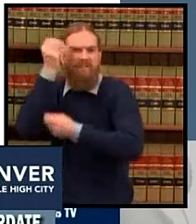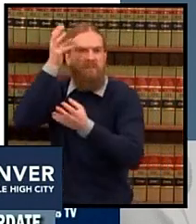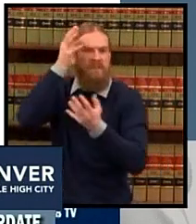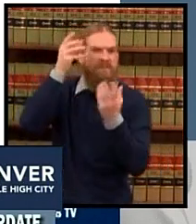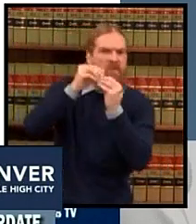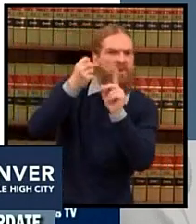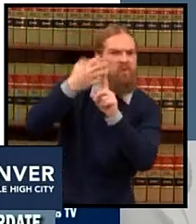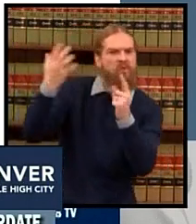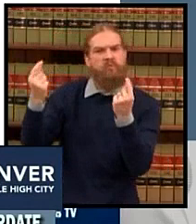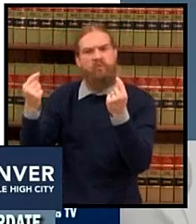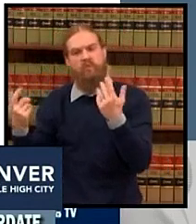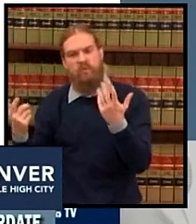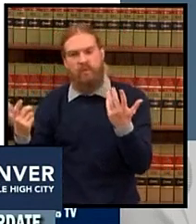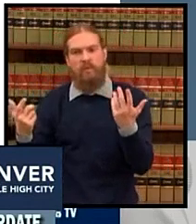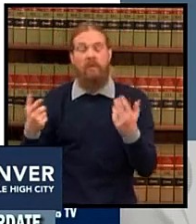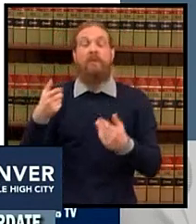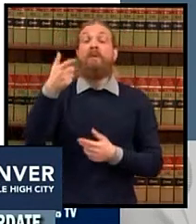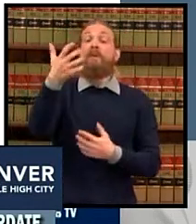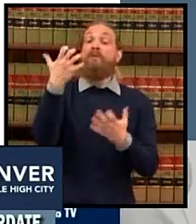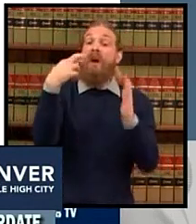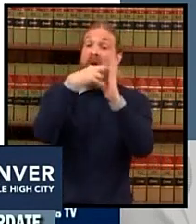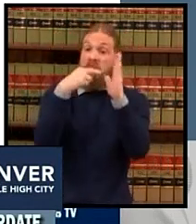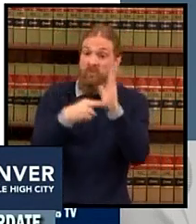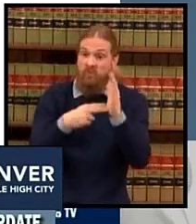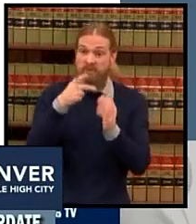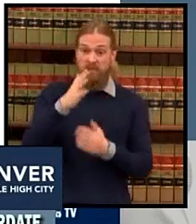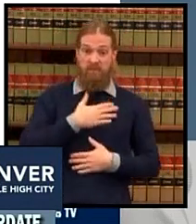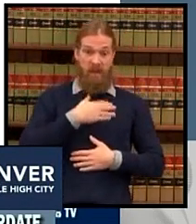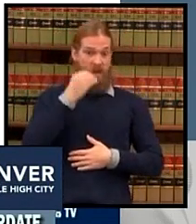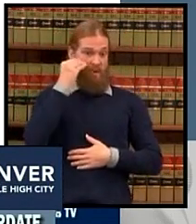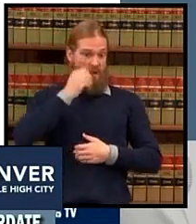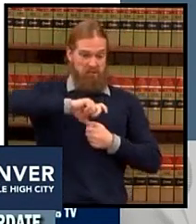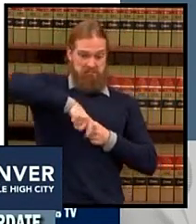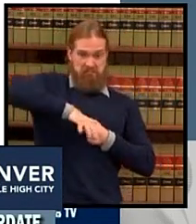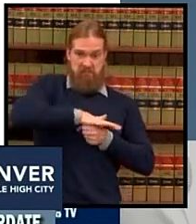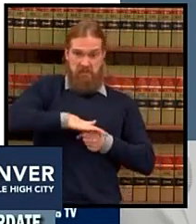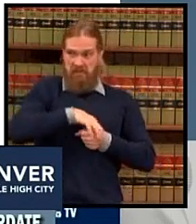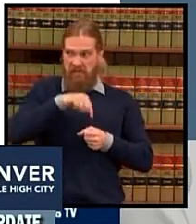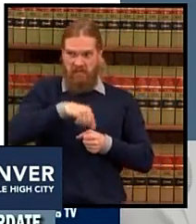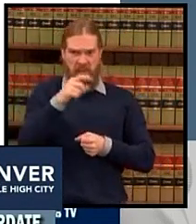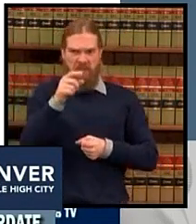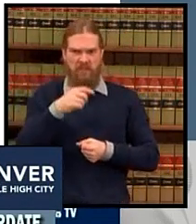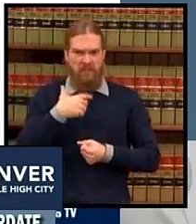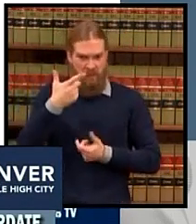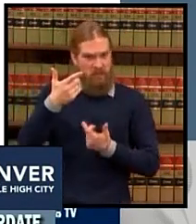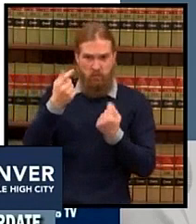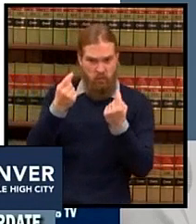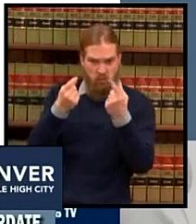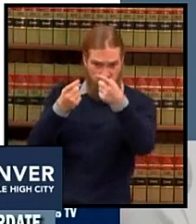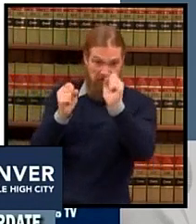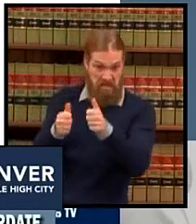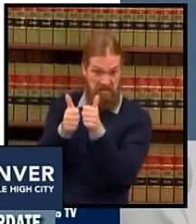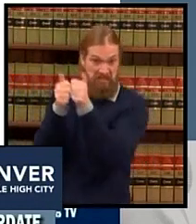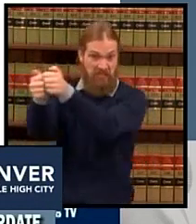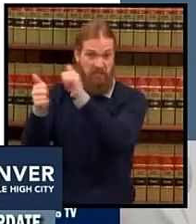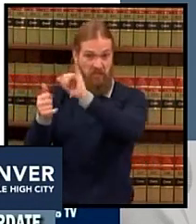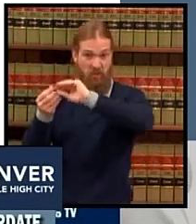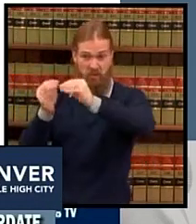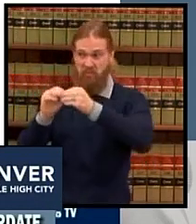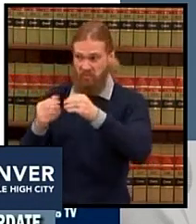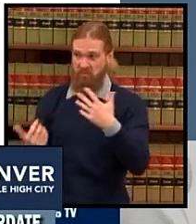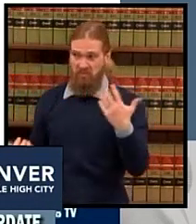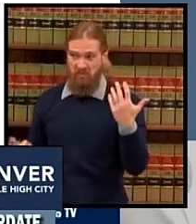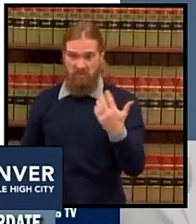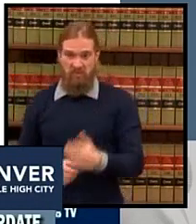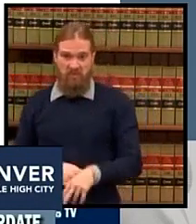can be updated, you can take a look at the next slide here. Go ahead and text COVID to this number here. Text COVID to